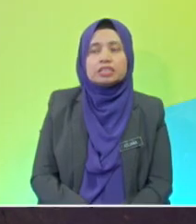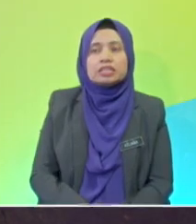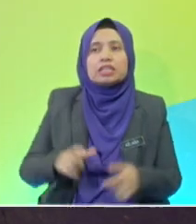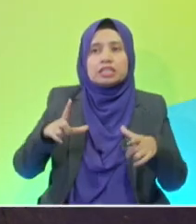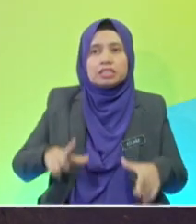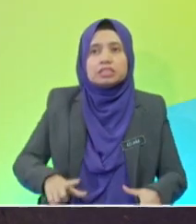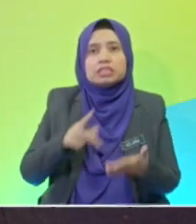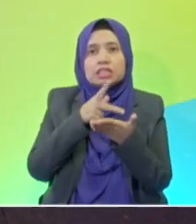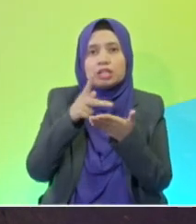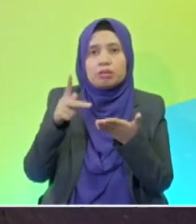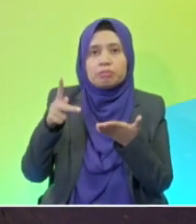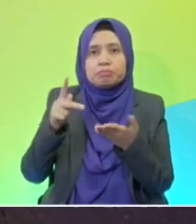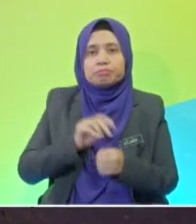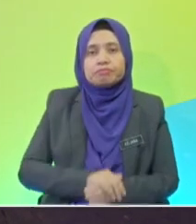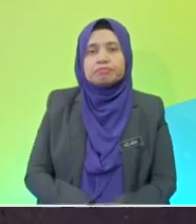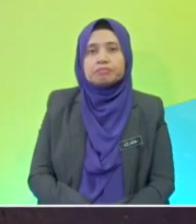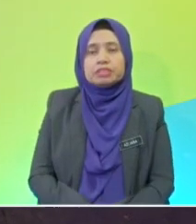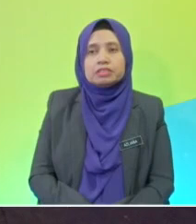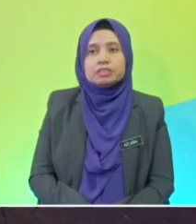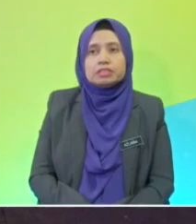here. And...